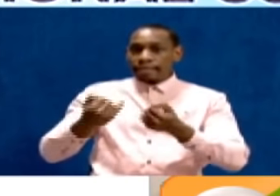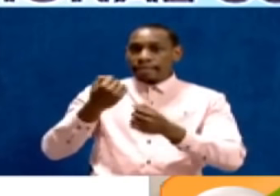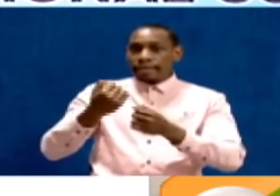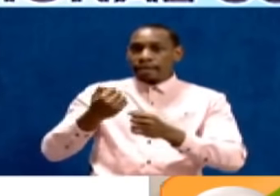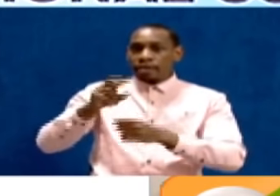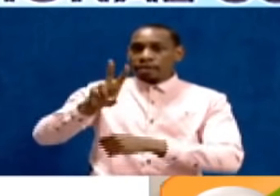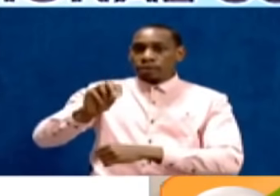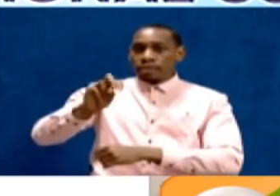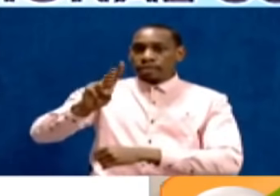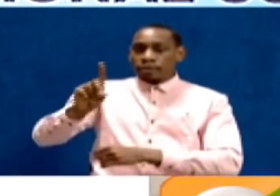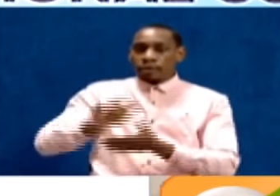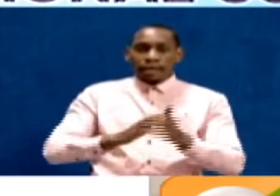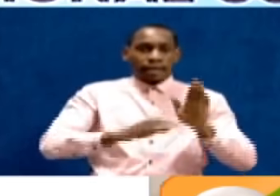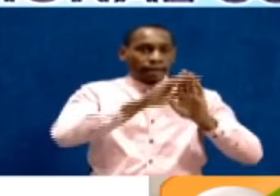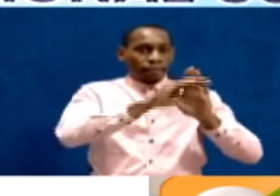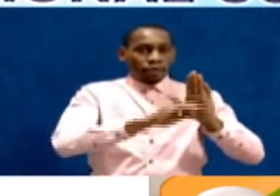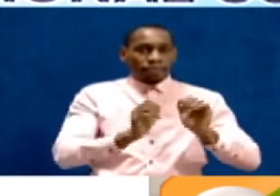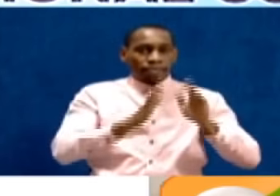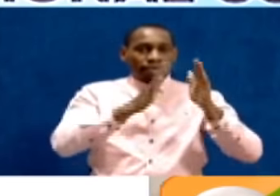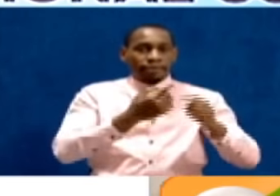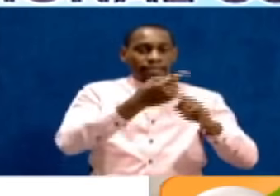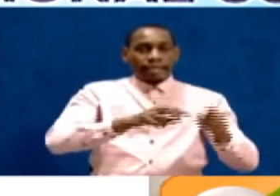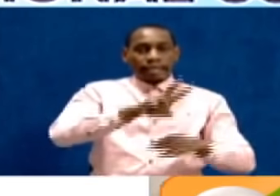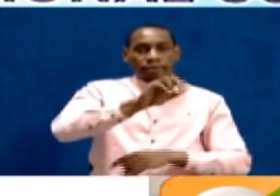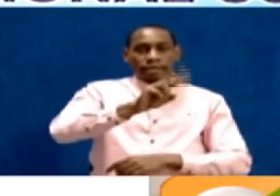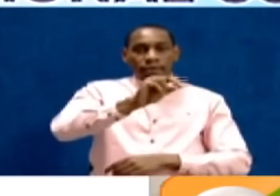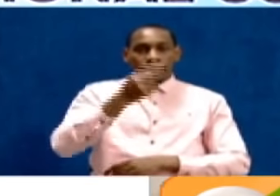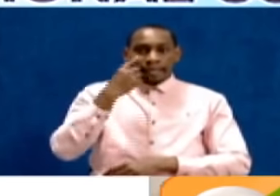2021 on this installment of Events 2020.